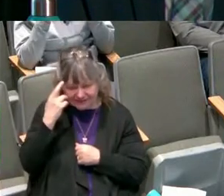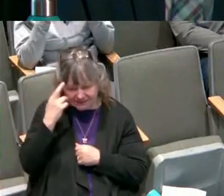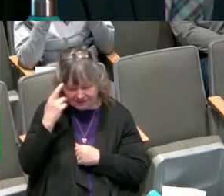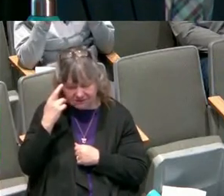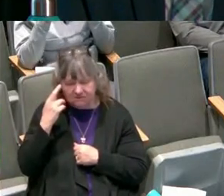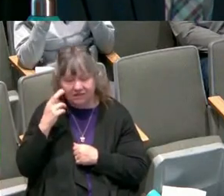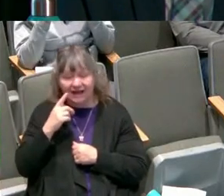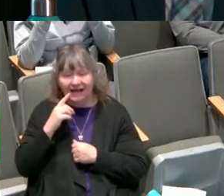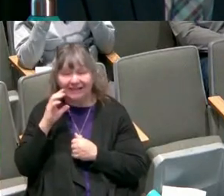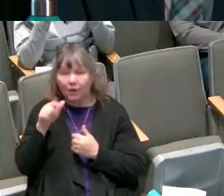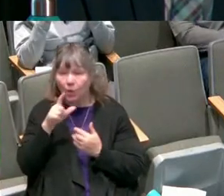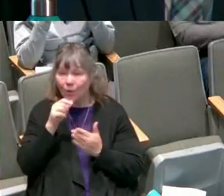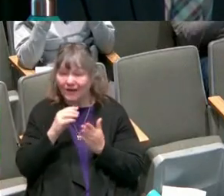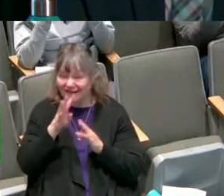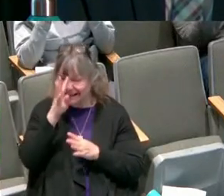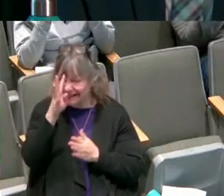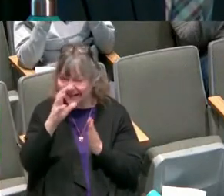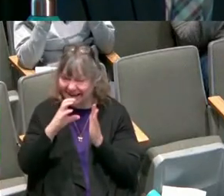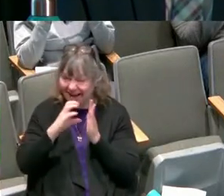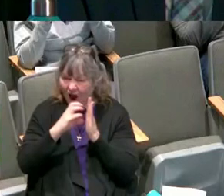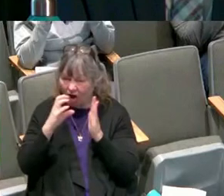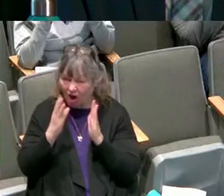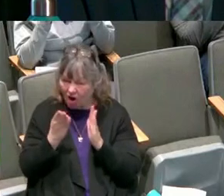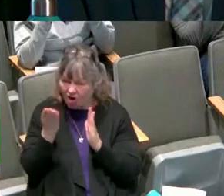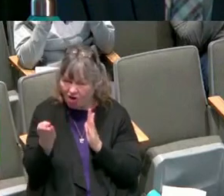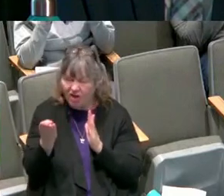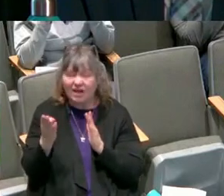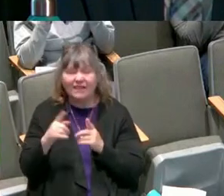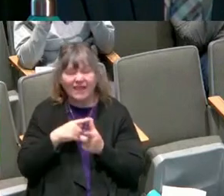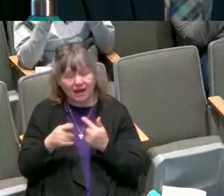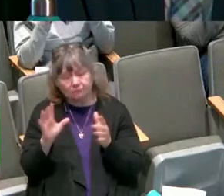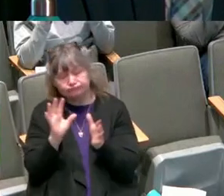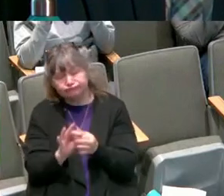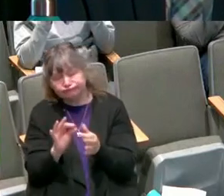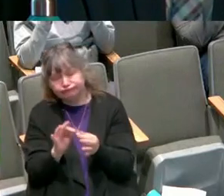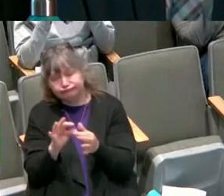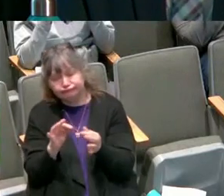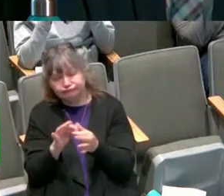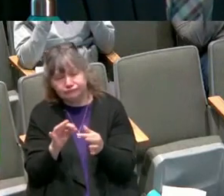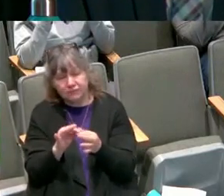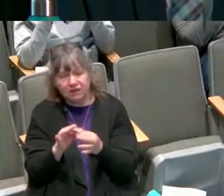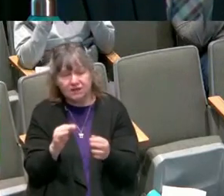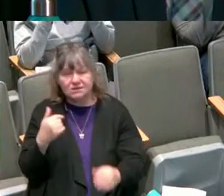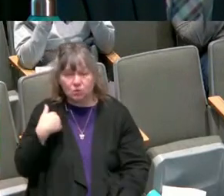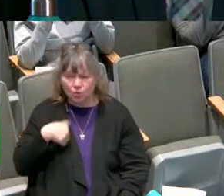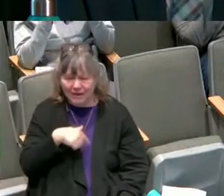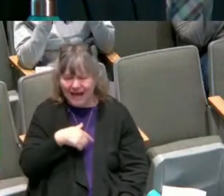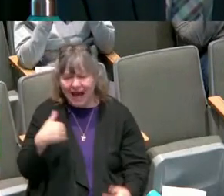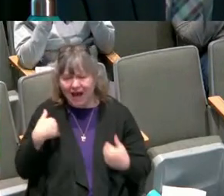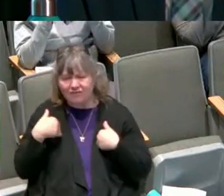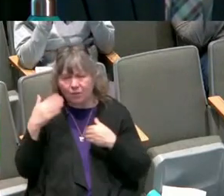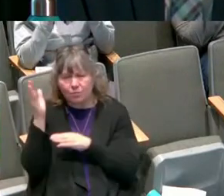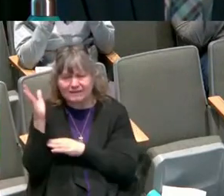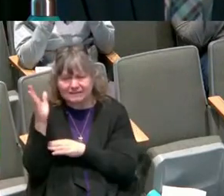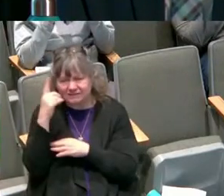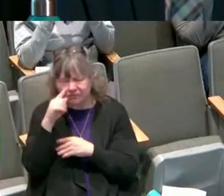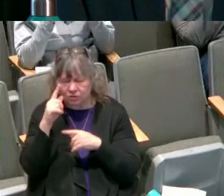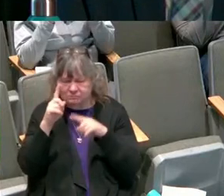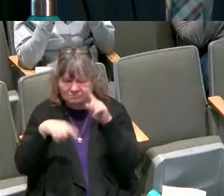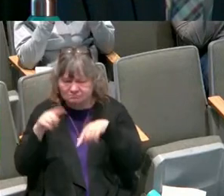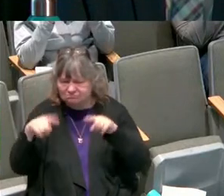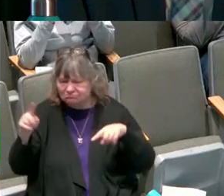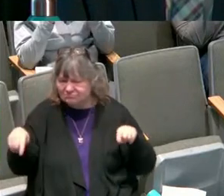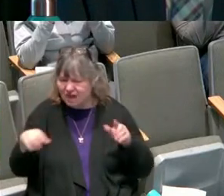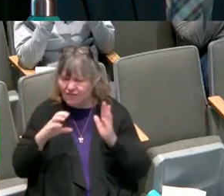the article sponsor May then make a presentation so we have presentations for a number of